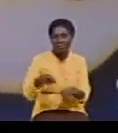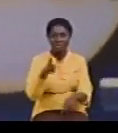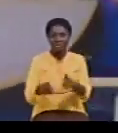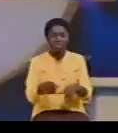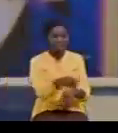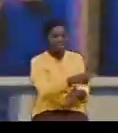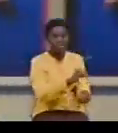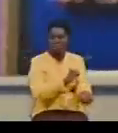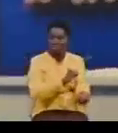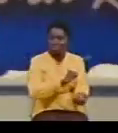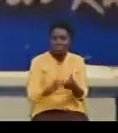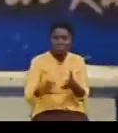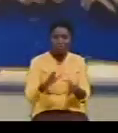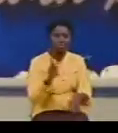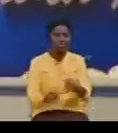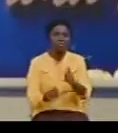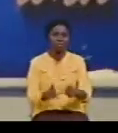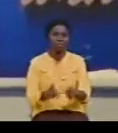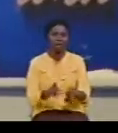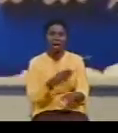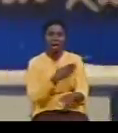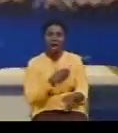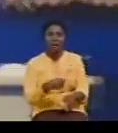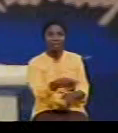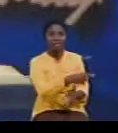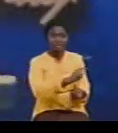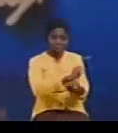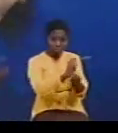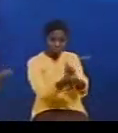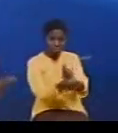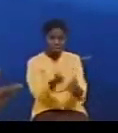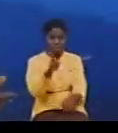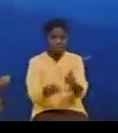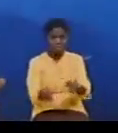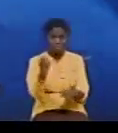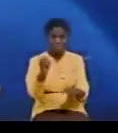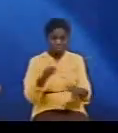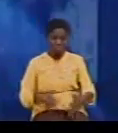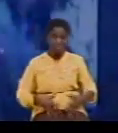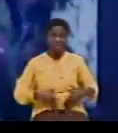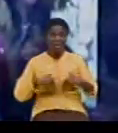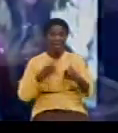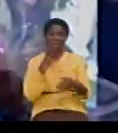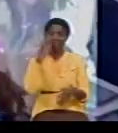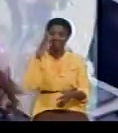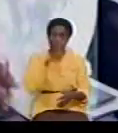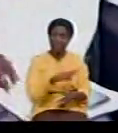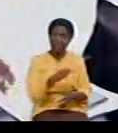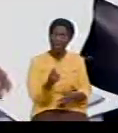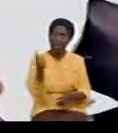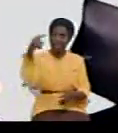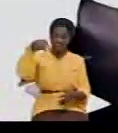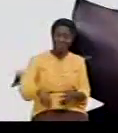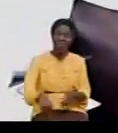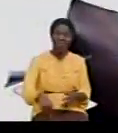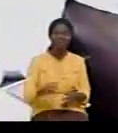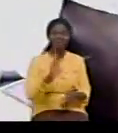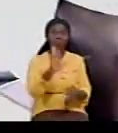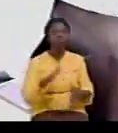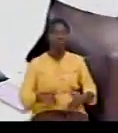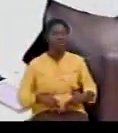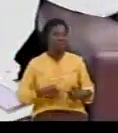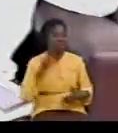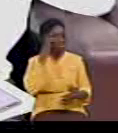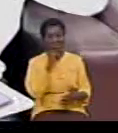destroy people. And they turn people's lives upside down. Your life will not